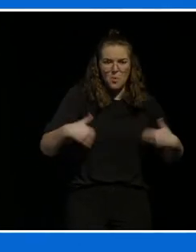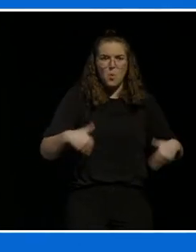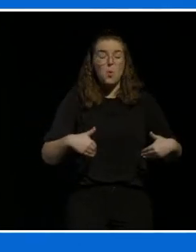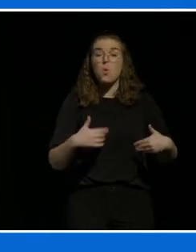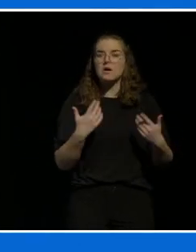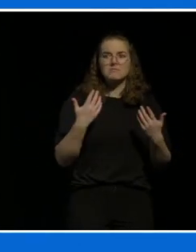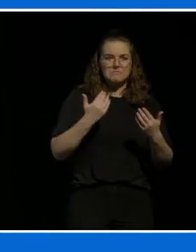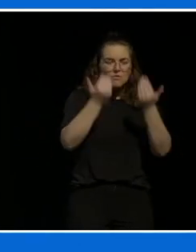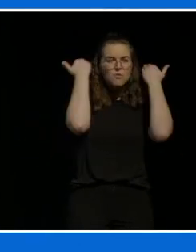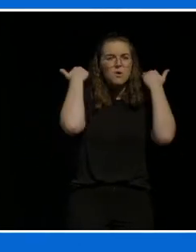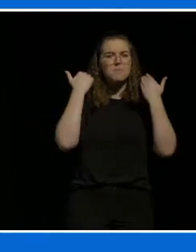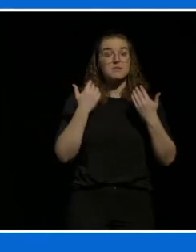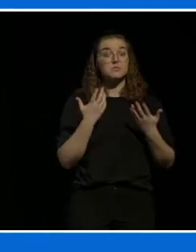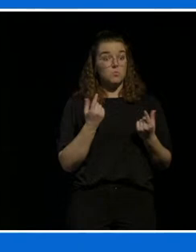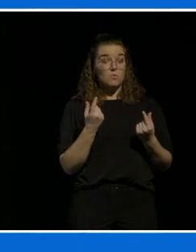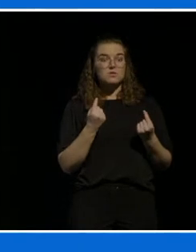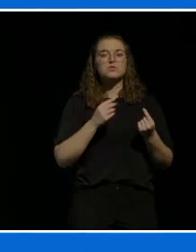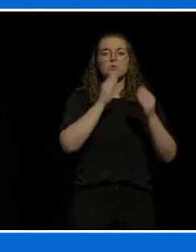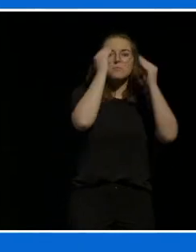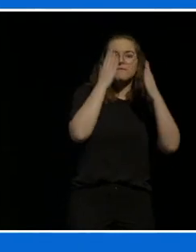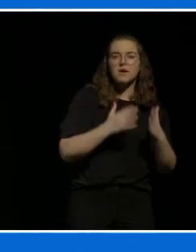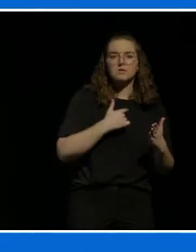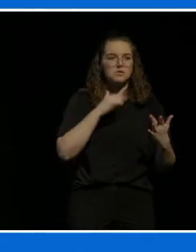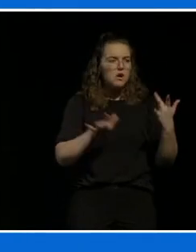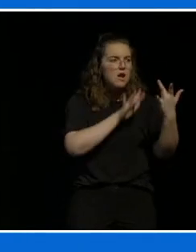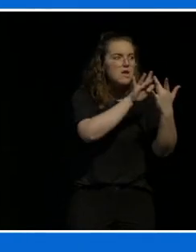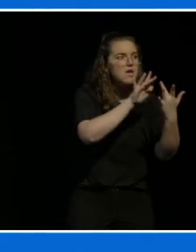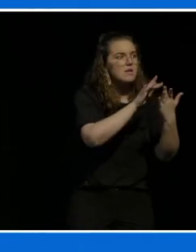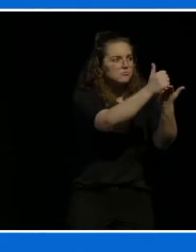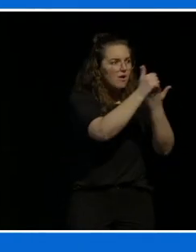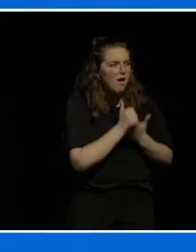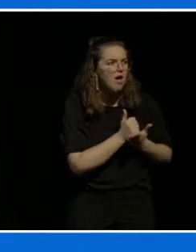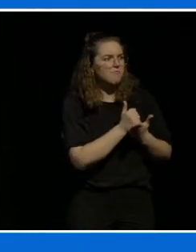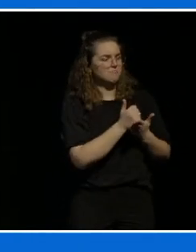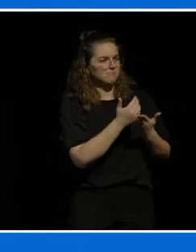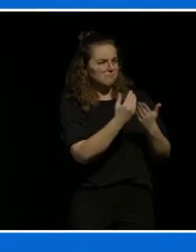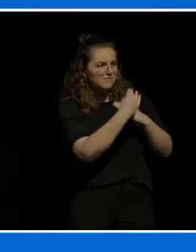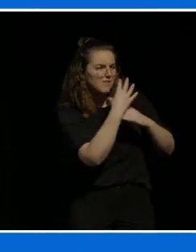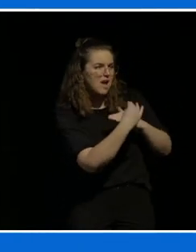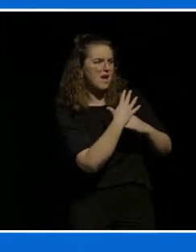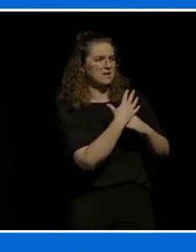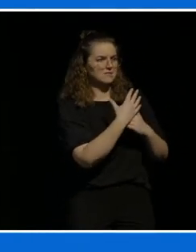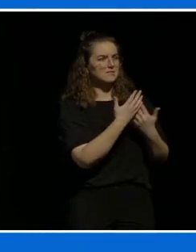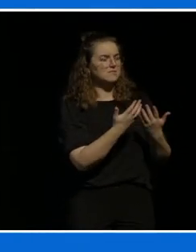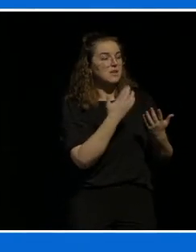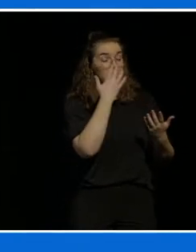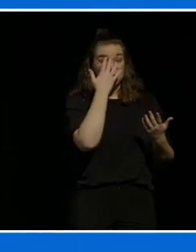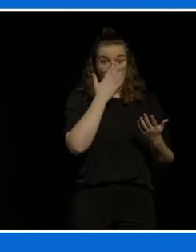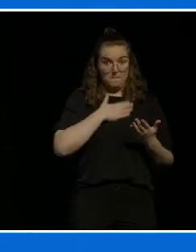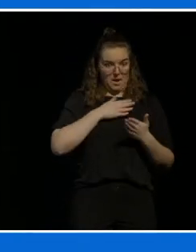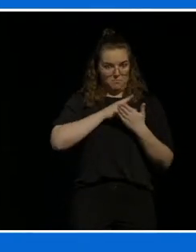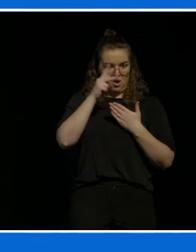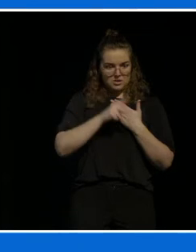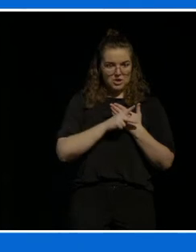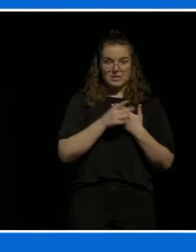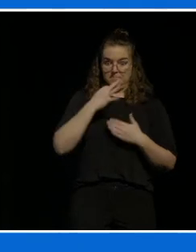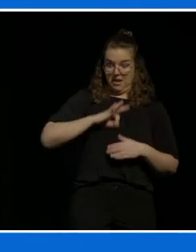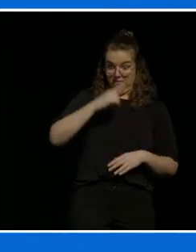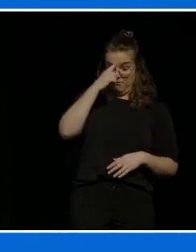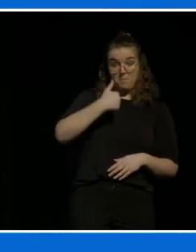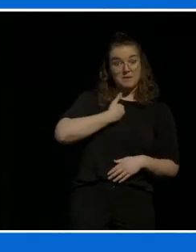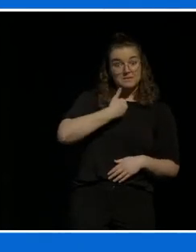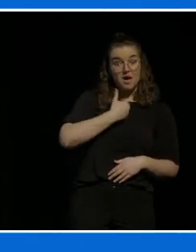as a student and allow half the story to serve as a course so that the project that I had could benefit myself